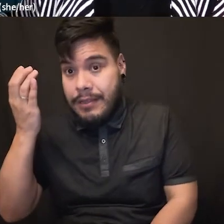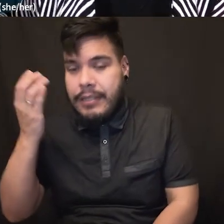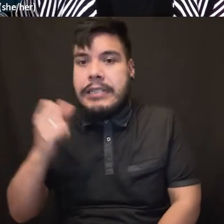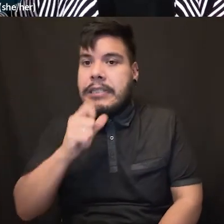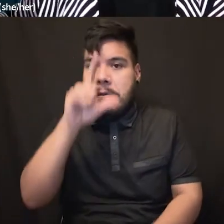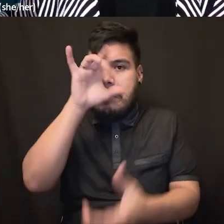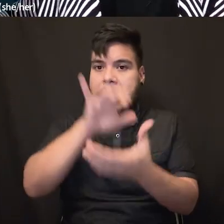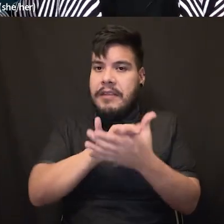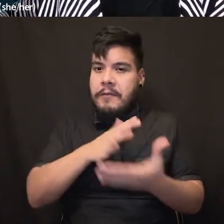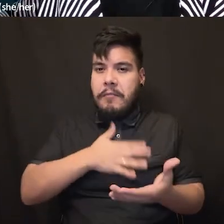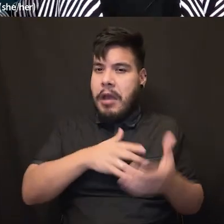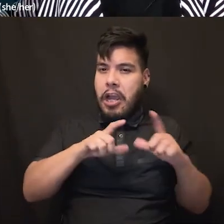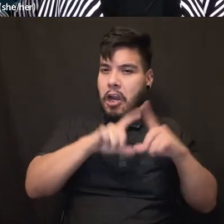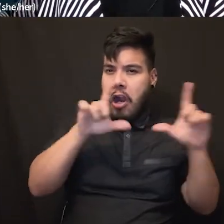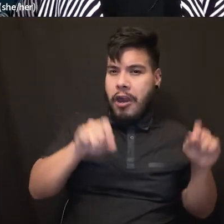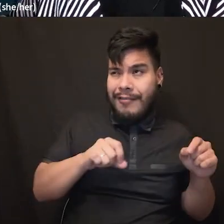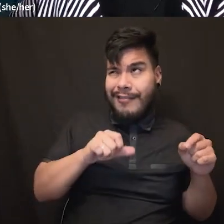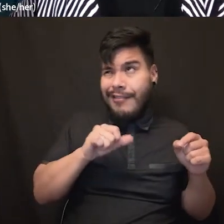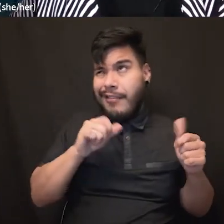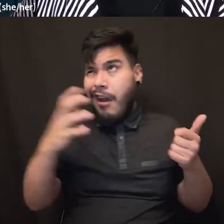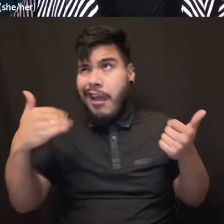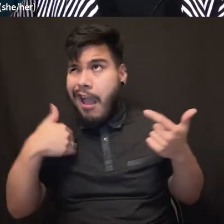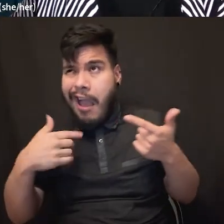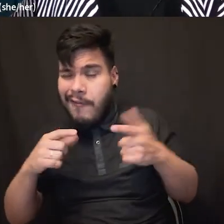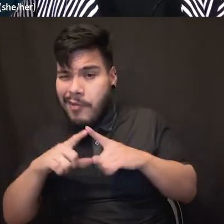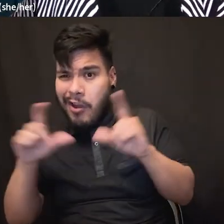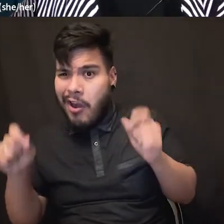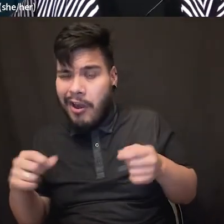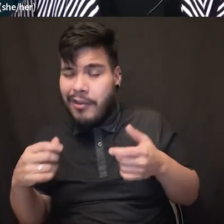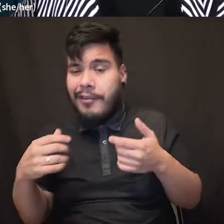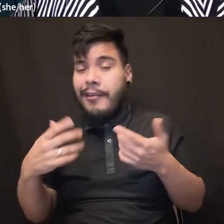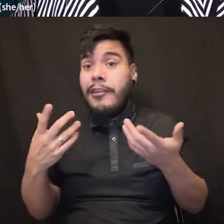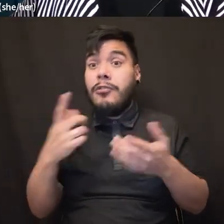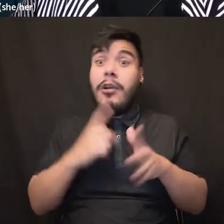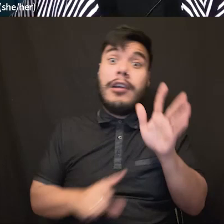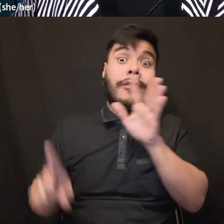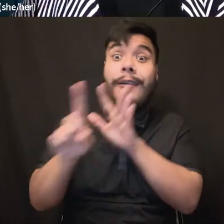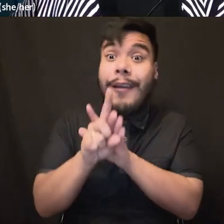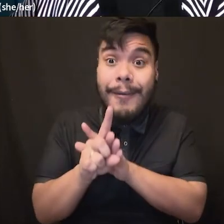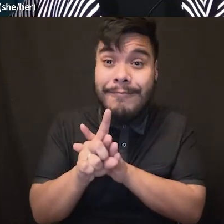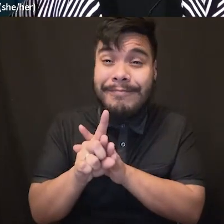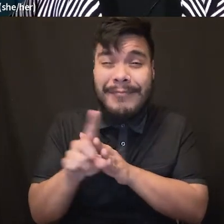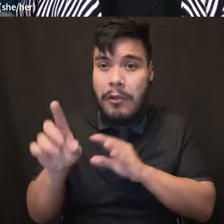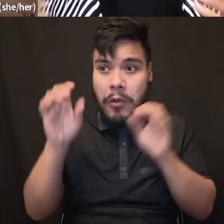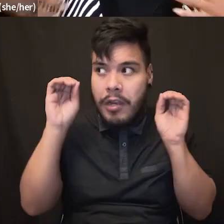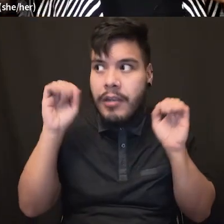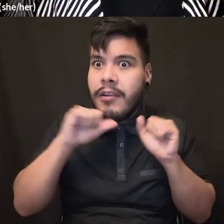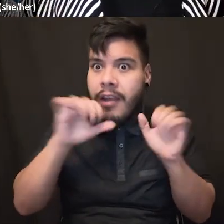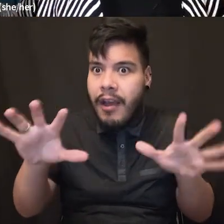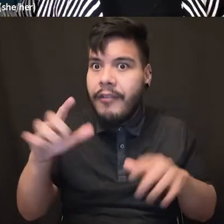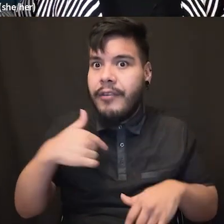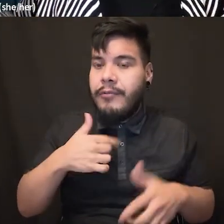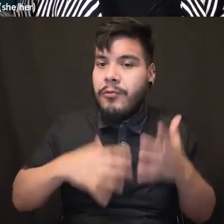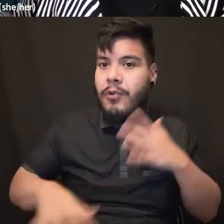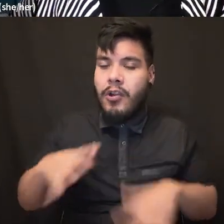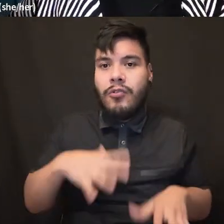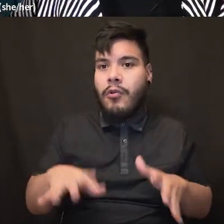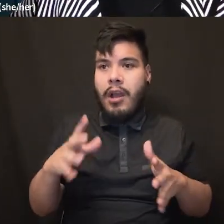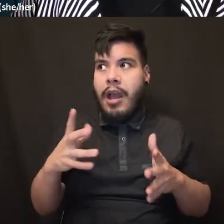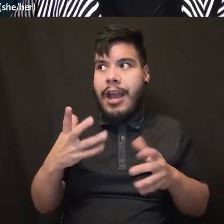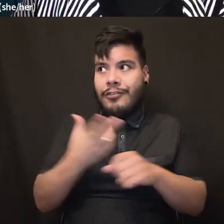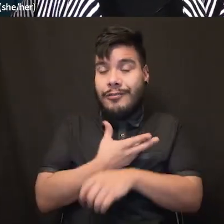my size card or they didn't have my size card. So when I showed up, there was nothing to wear. So I had to supply my own